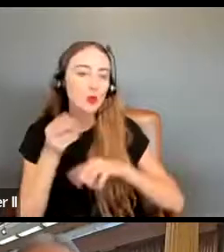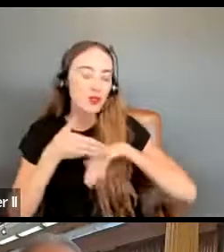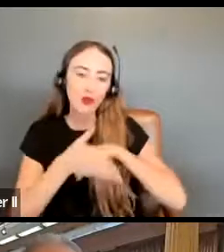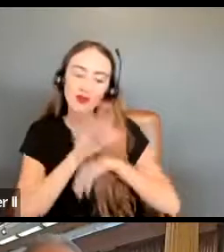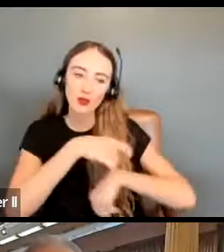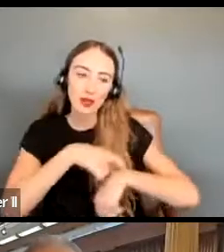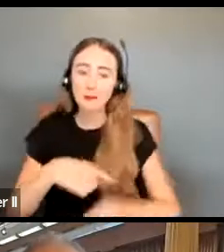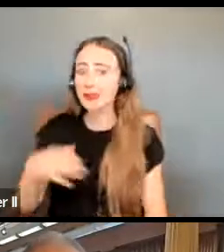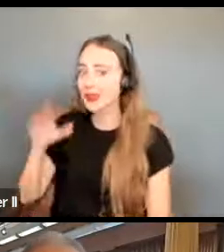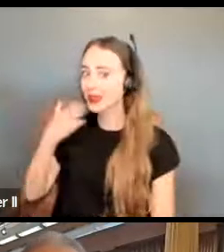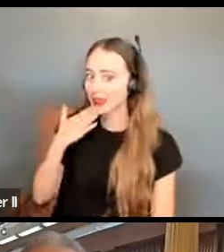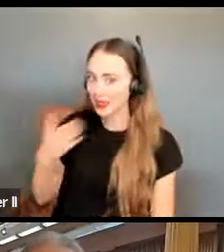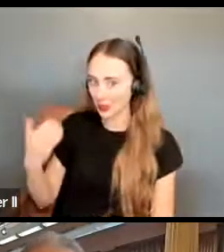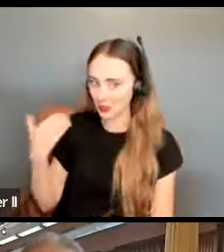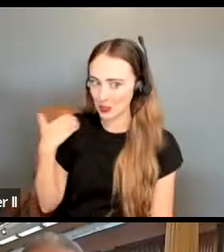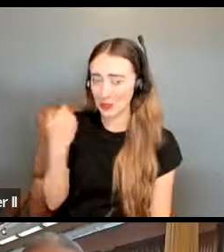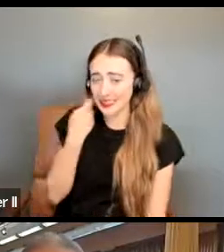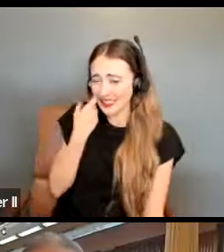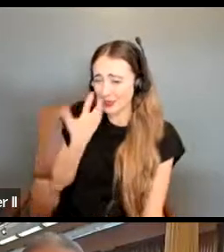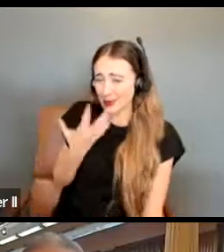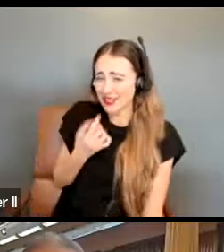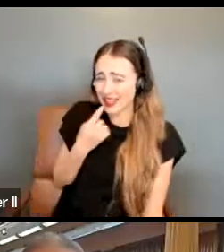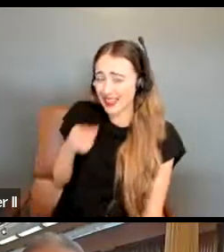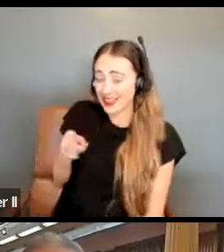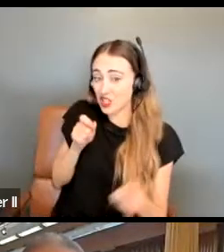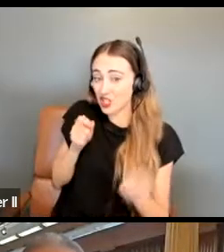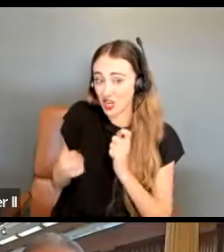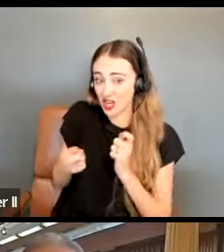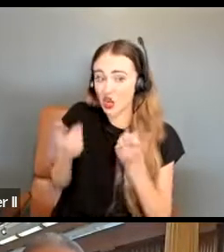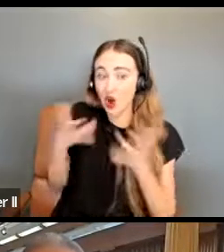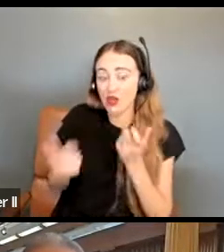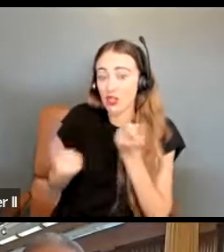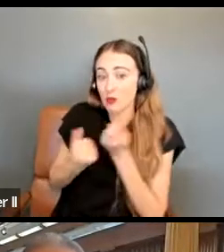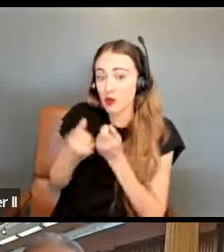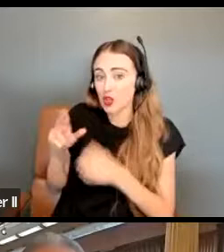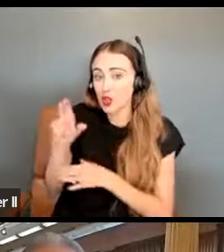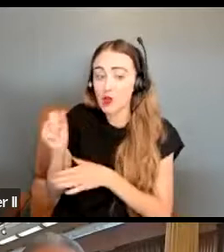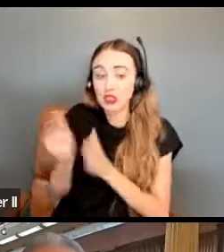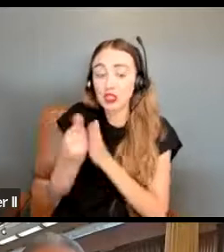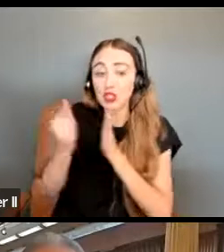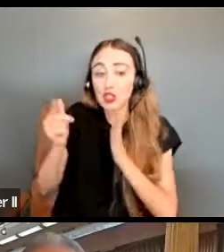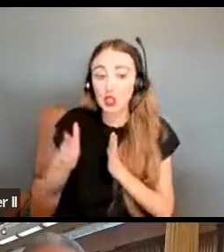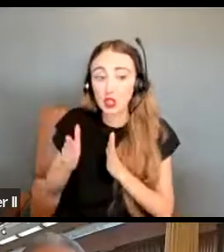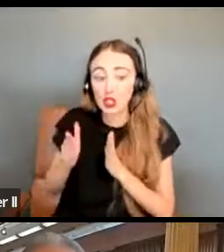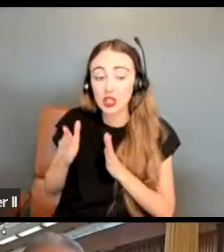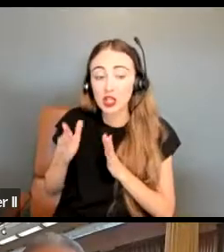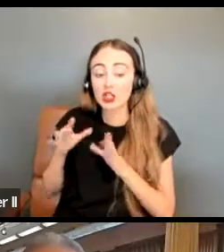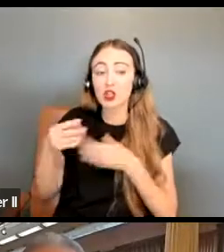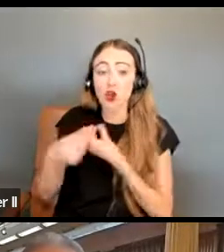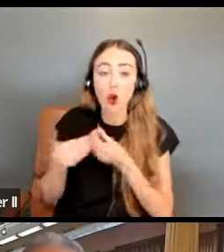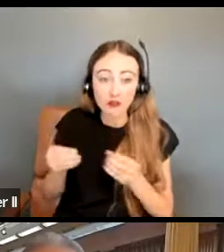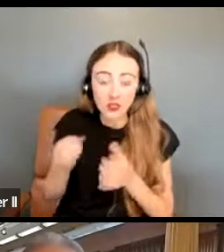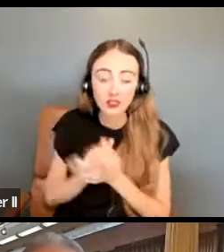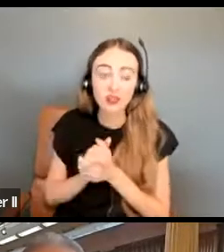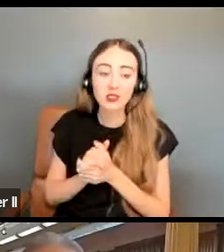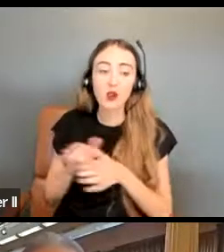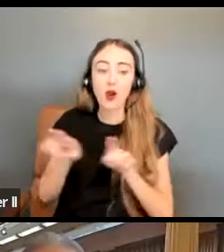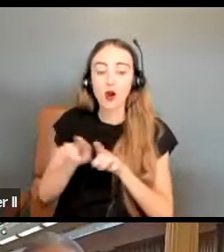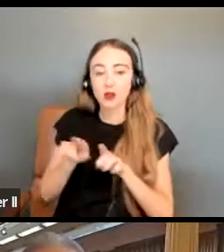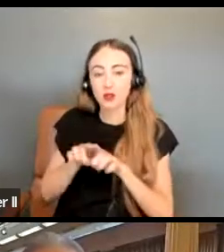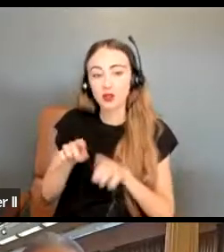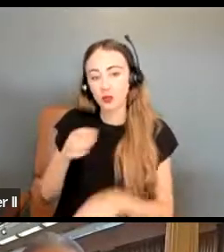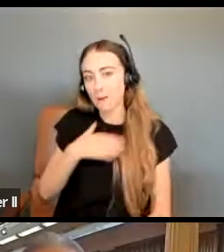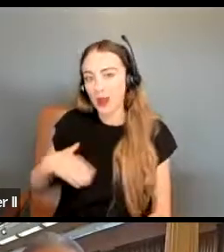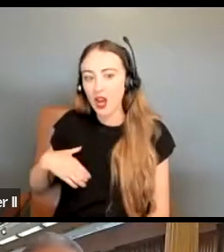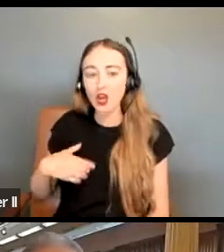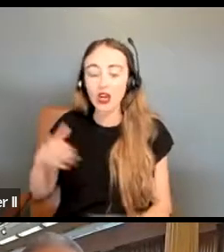time. Thank you, Mr. Chairman. I just want to note these changes are supported by the U.S. Attorney's Office, who prosecutes these cases, as well as Mayor Bowser, and